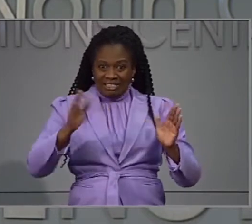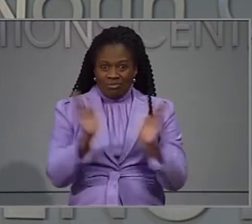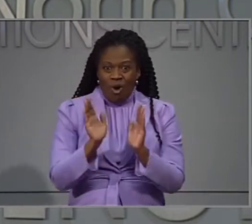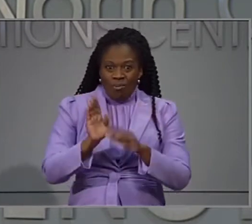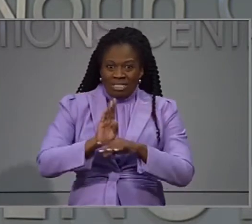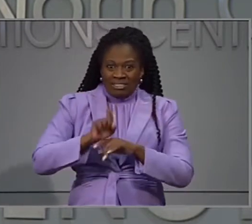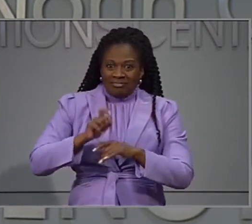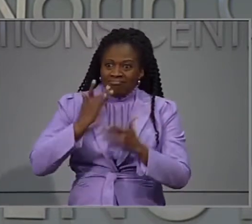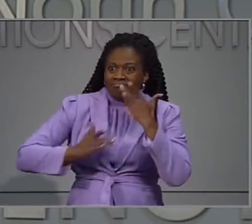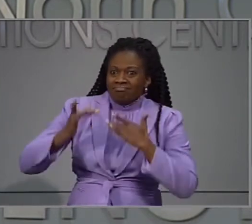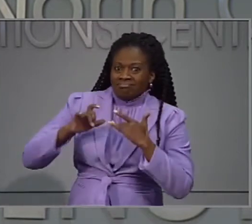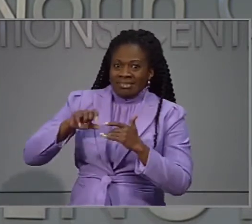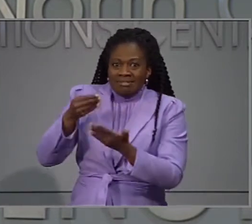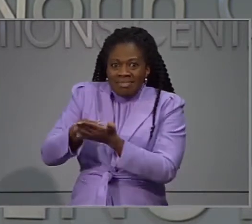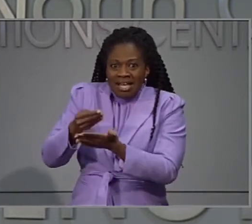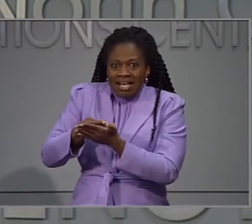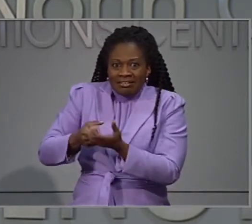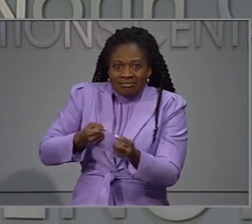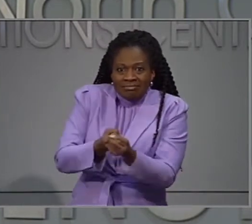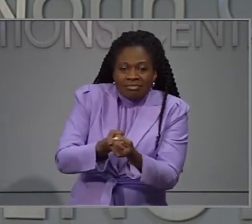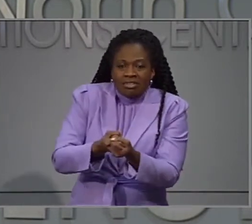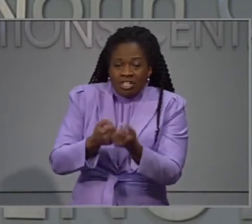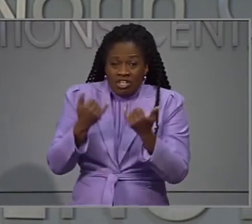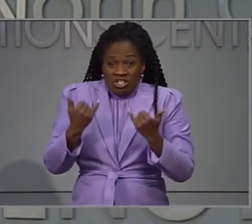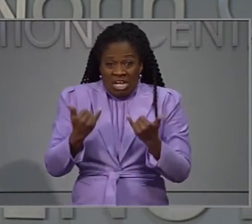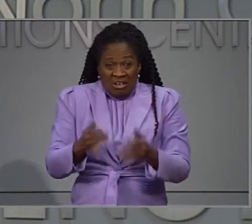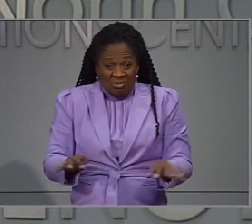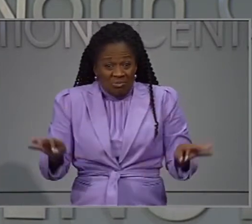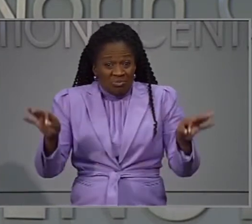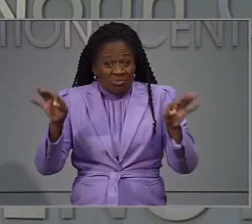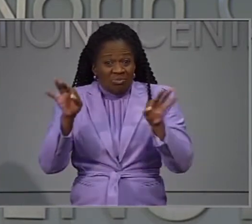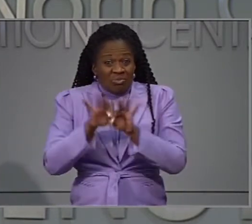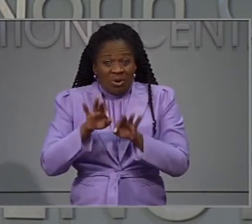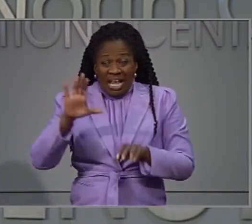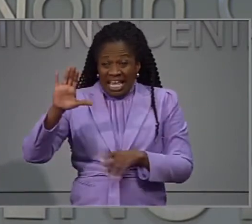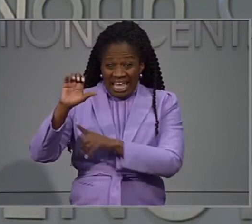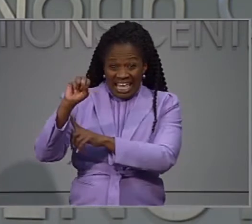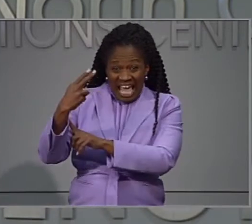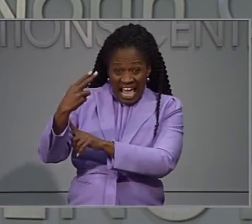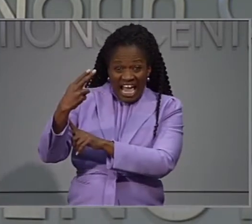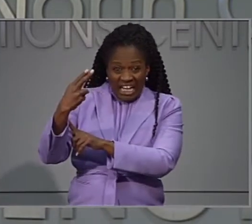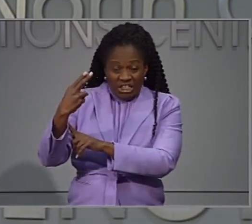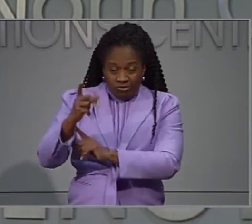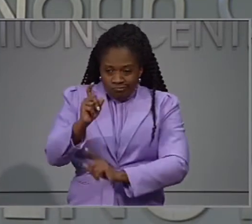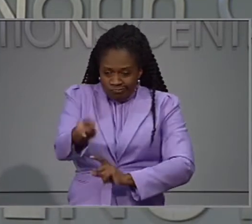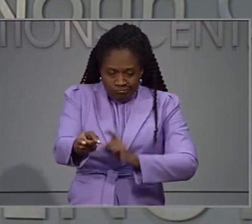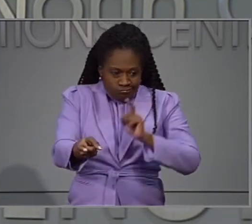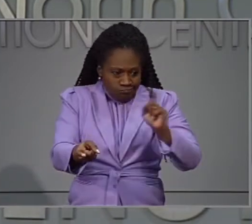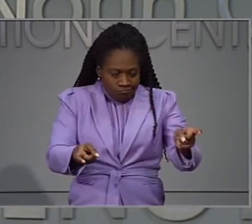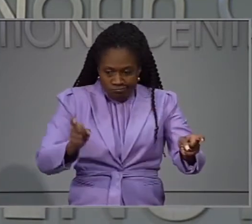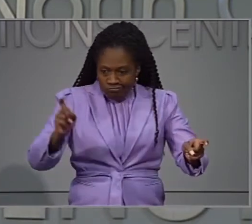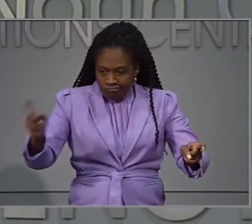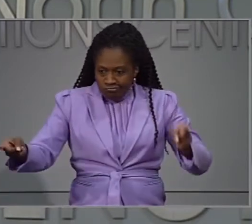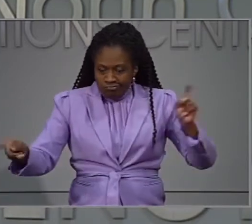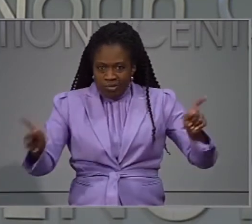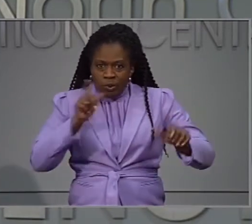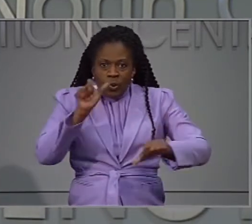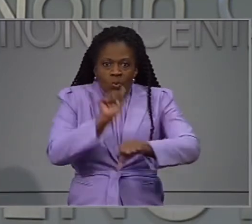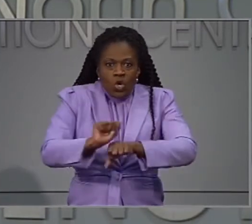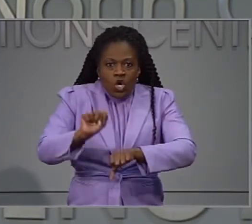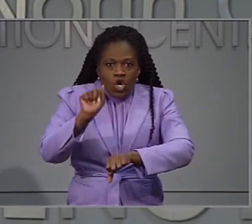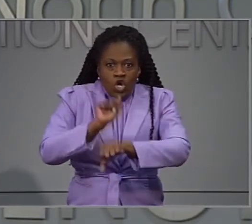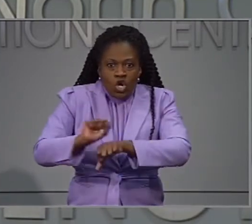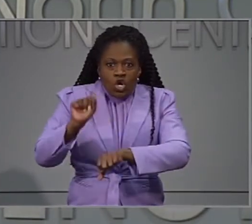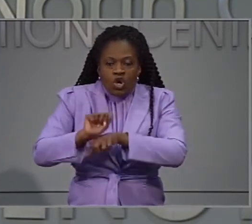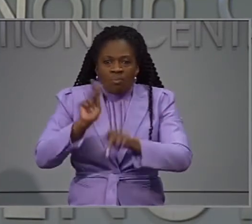important thing that we can do right now is to get cash in the hands of working people,